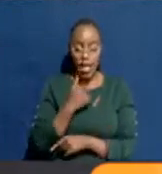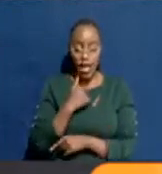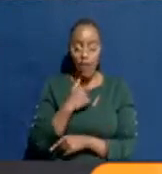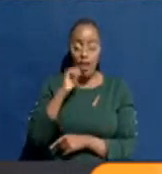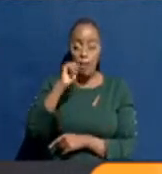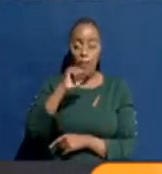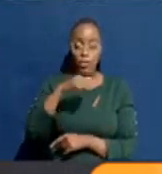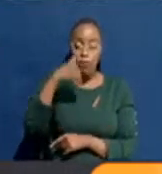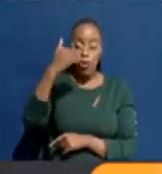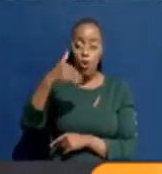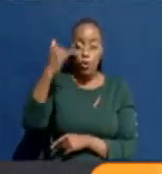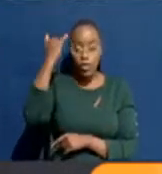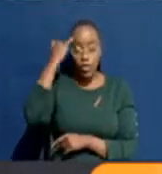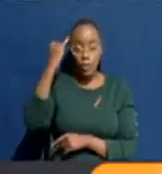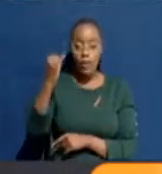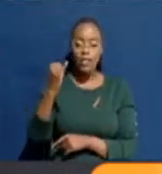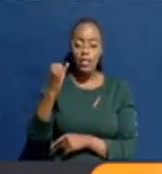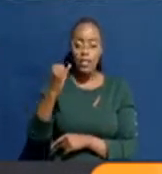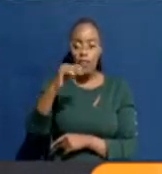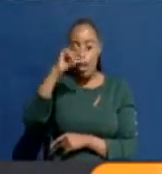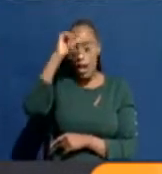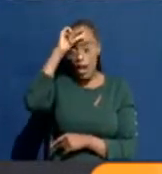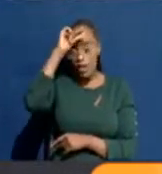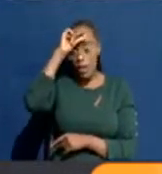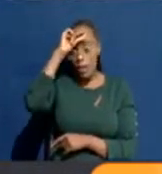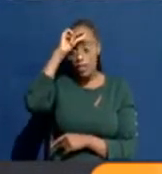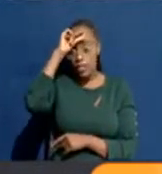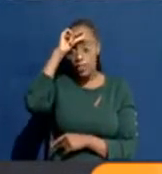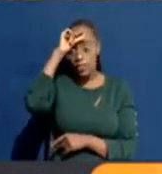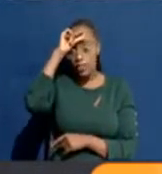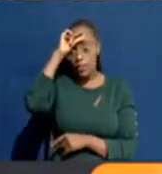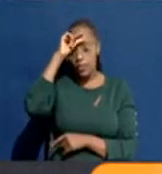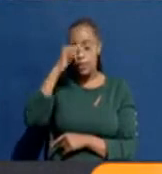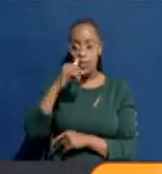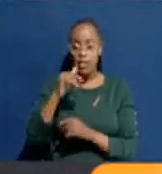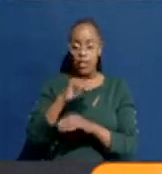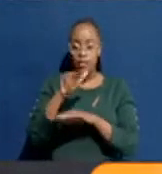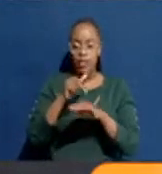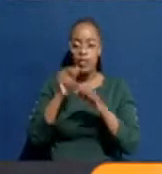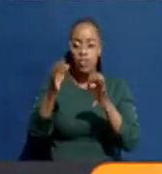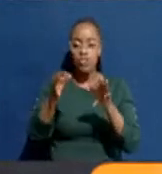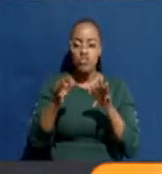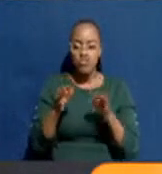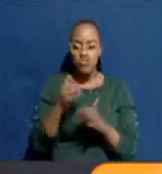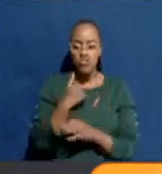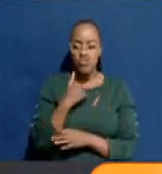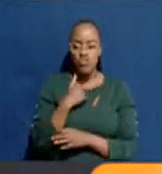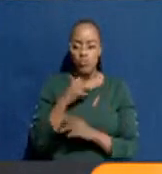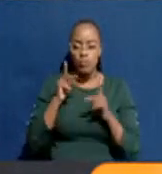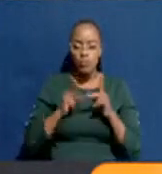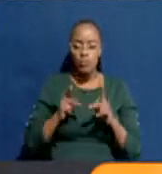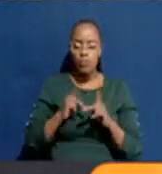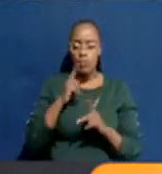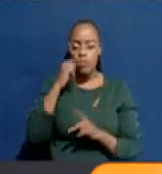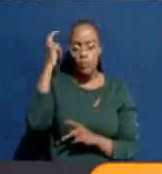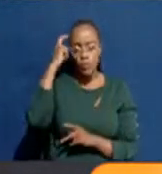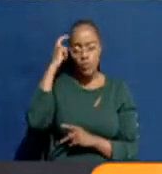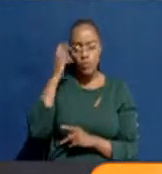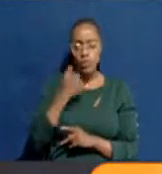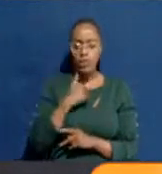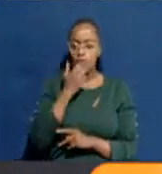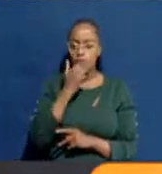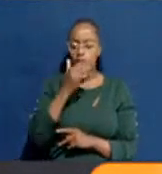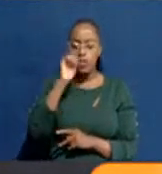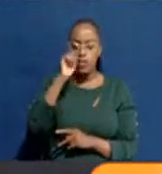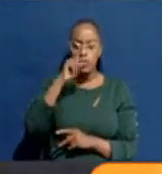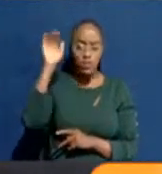could always imagine that government and treasury has got no people with brain. Because yes,